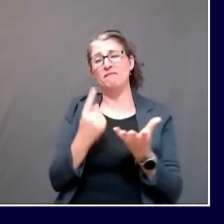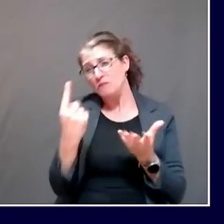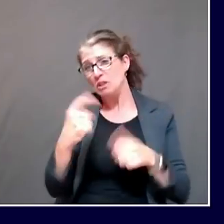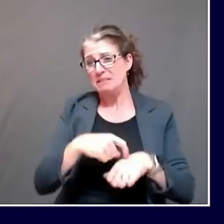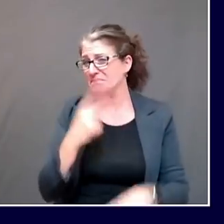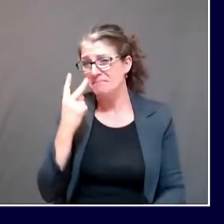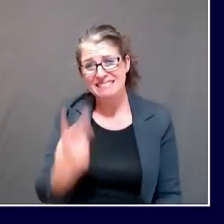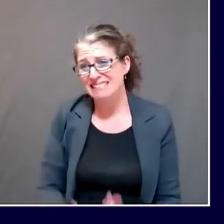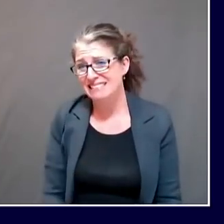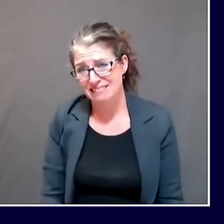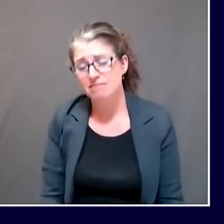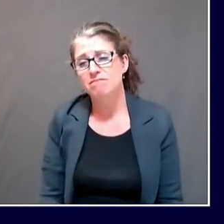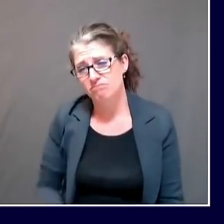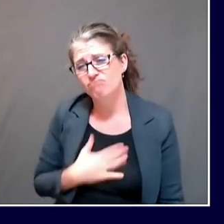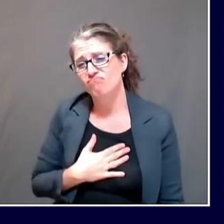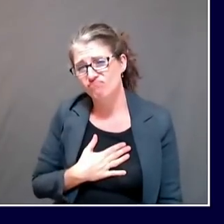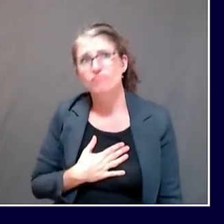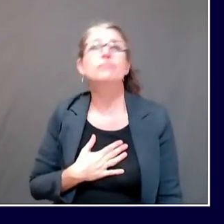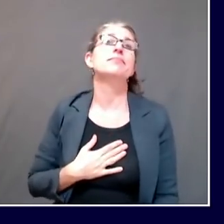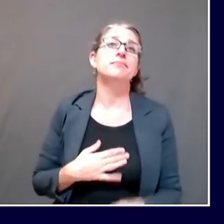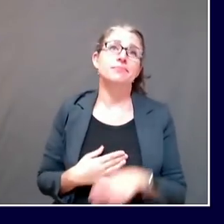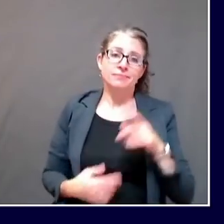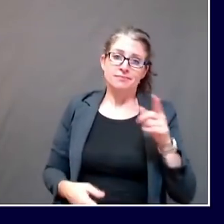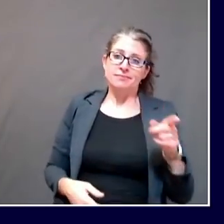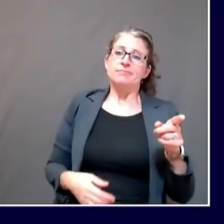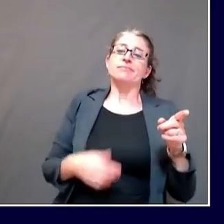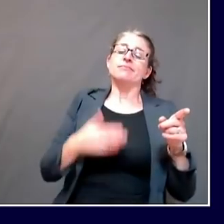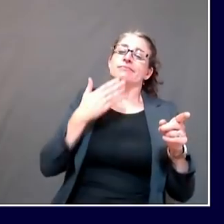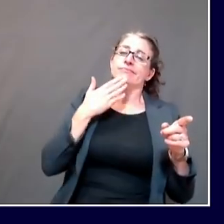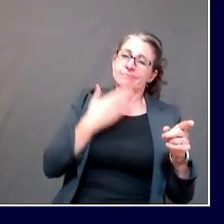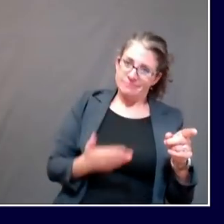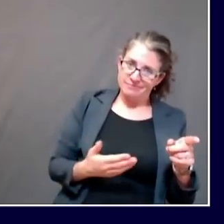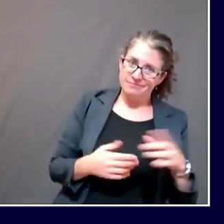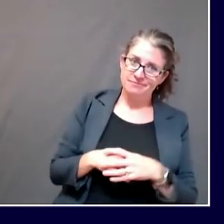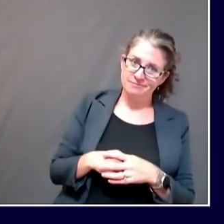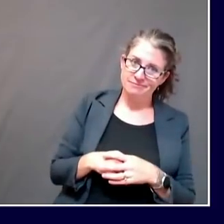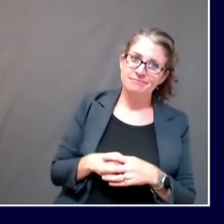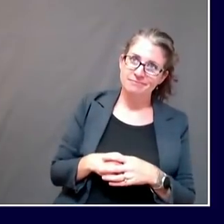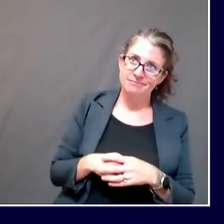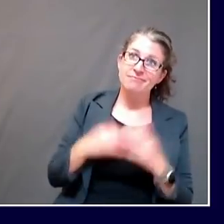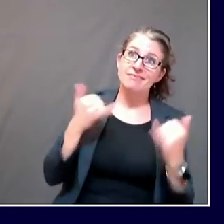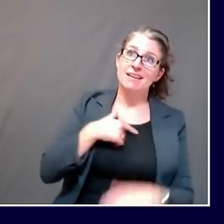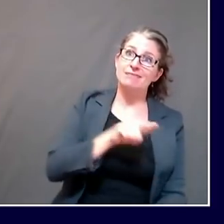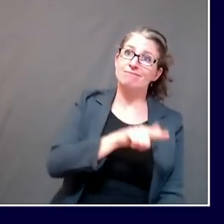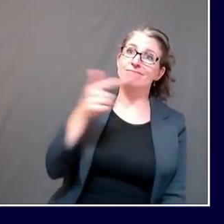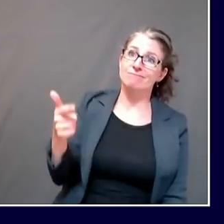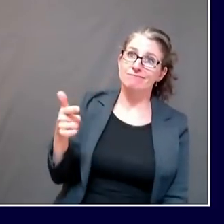Governor. We'll turn to our colleagues in the media. Today's first question goes to Bob Evans from News Center.